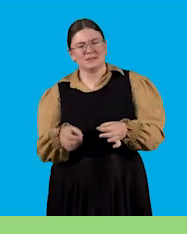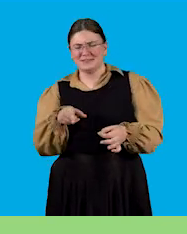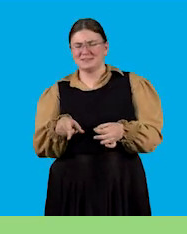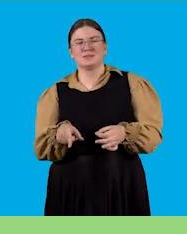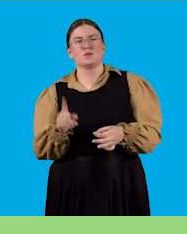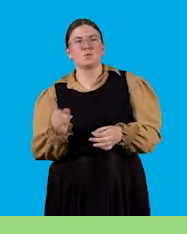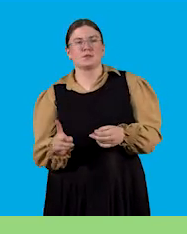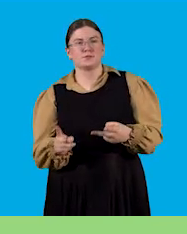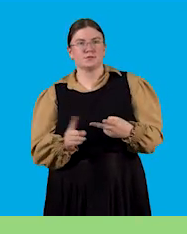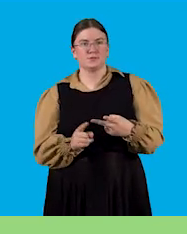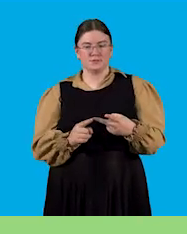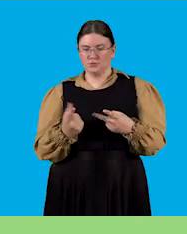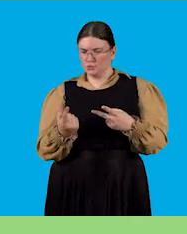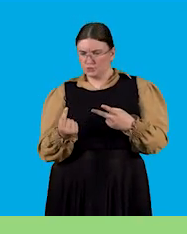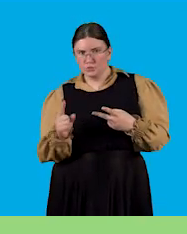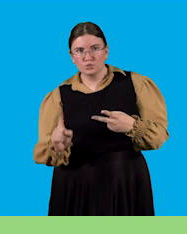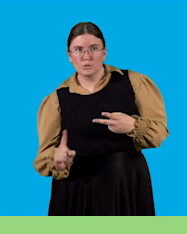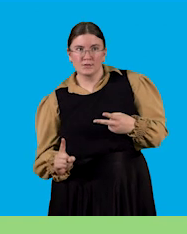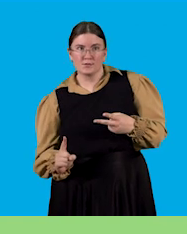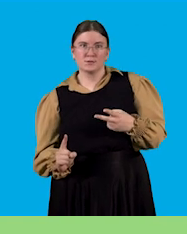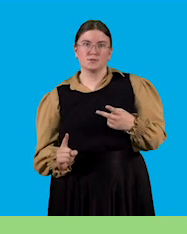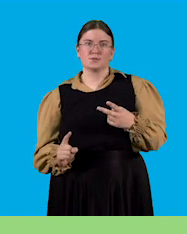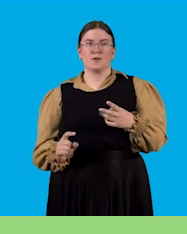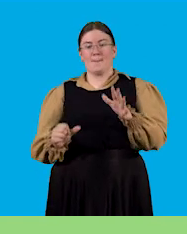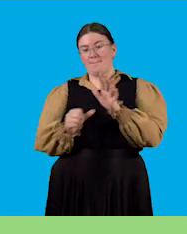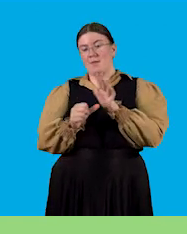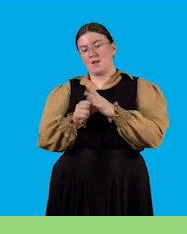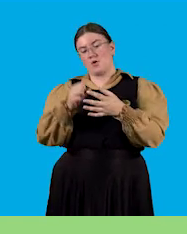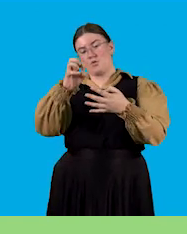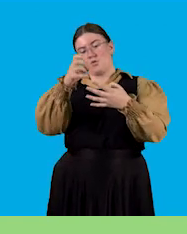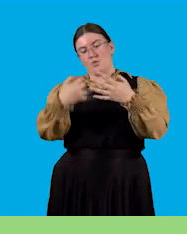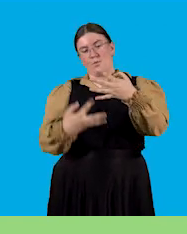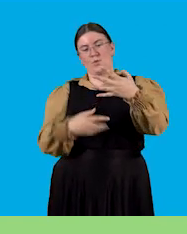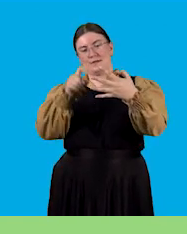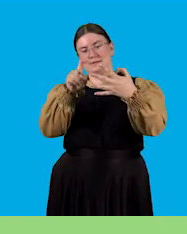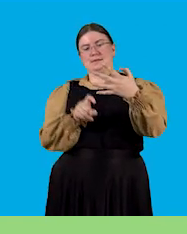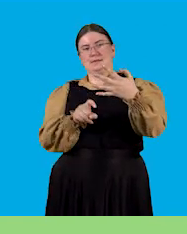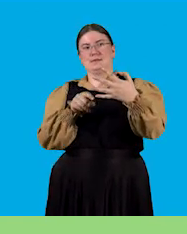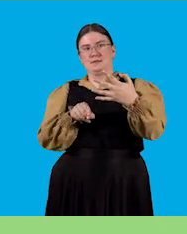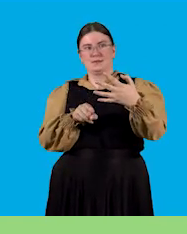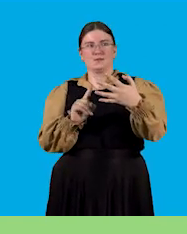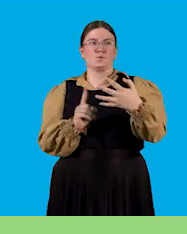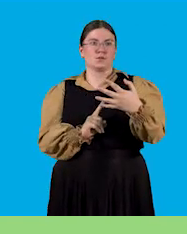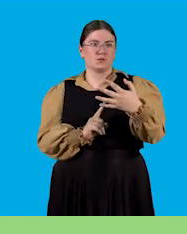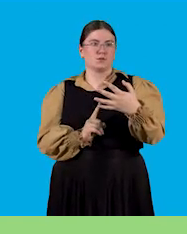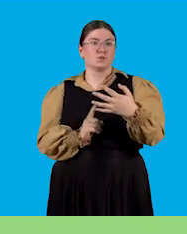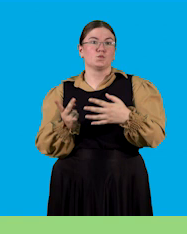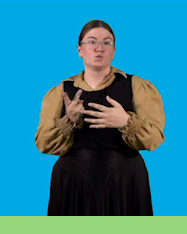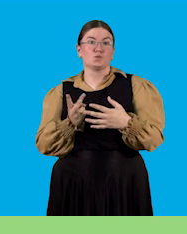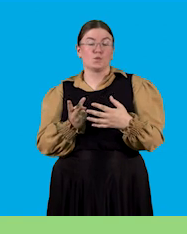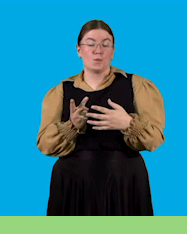explain the function of the nervous system, explain the main components of the nervous system and describe the main processes.